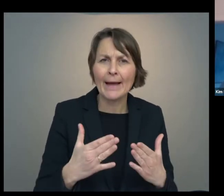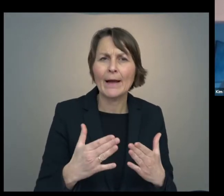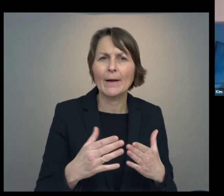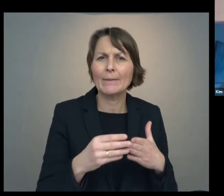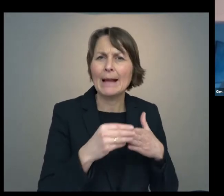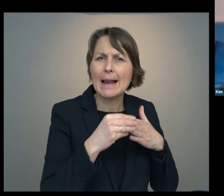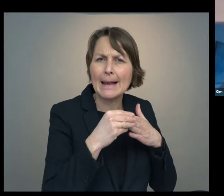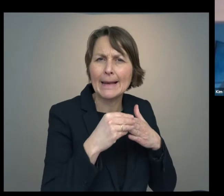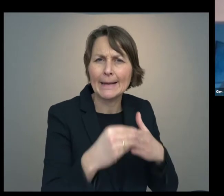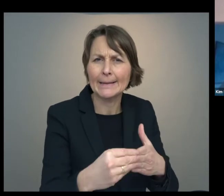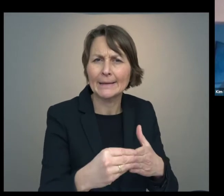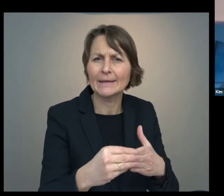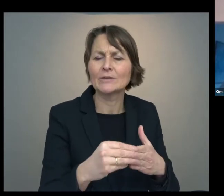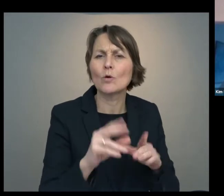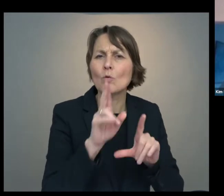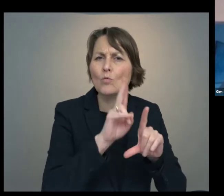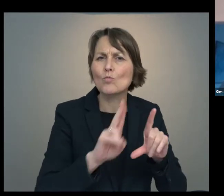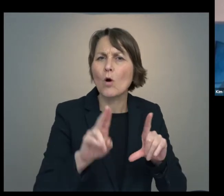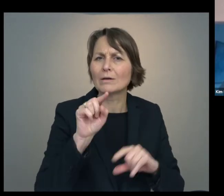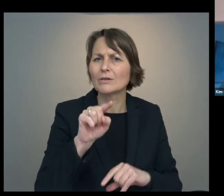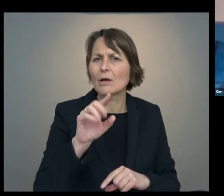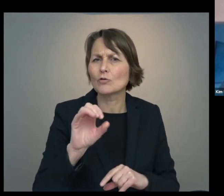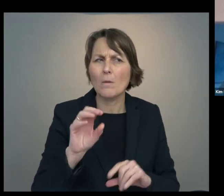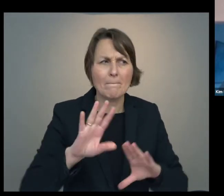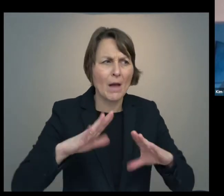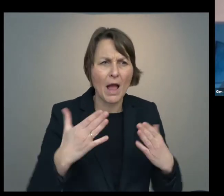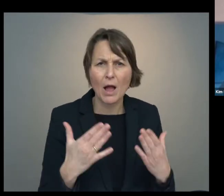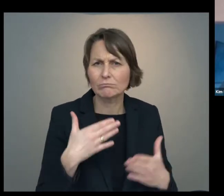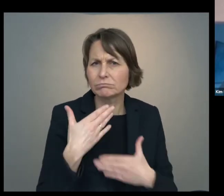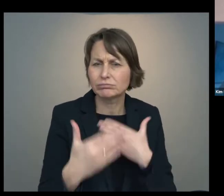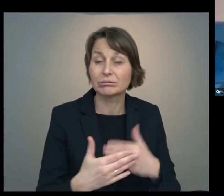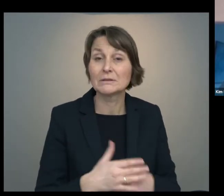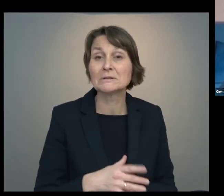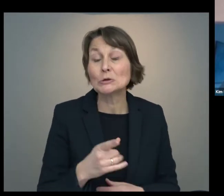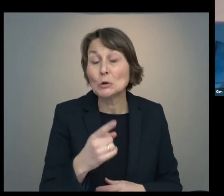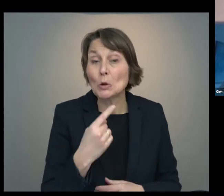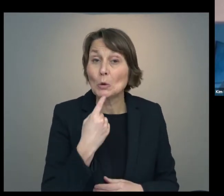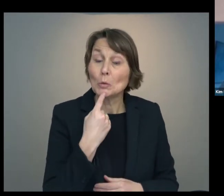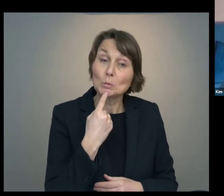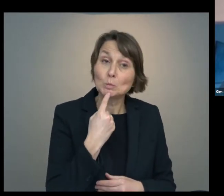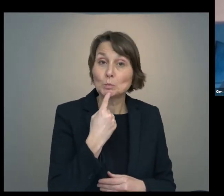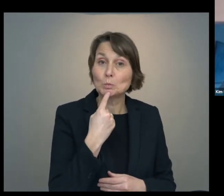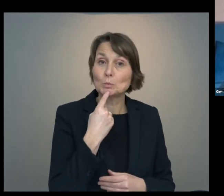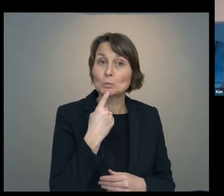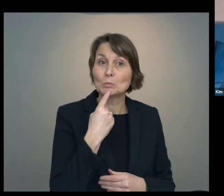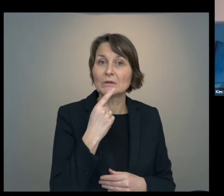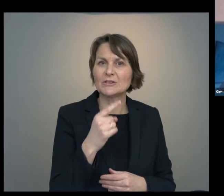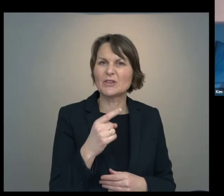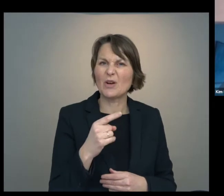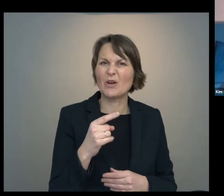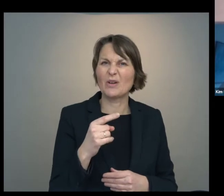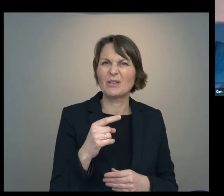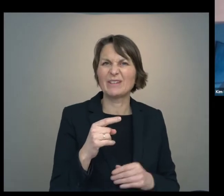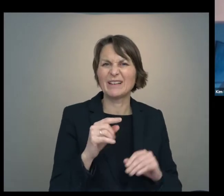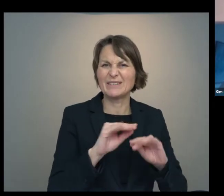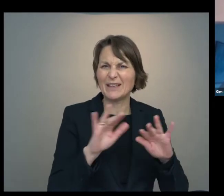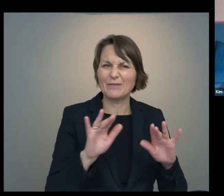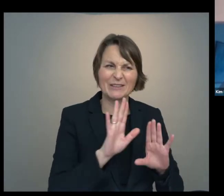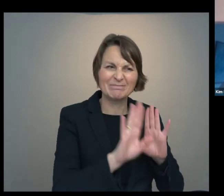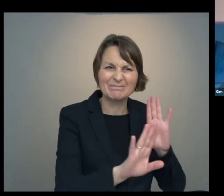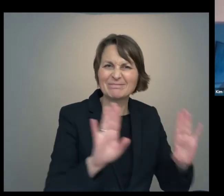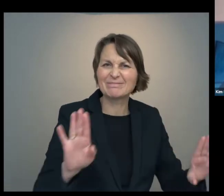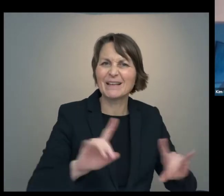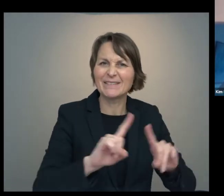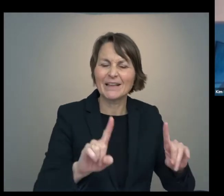around taking lead on hour on umbraco.com. Is there a way people can, other than doing